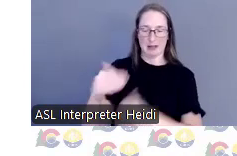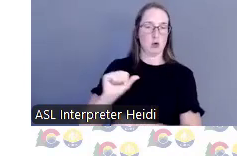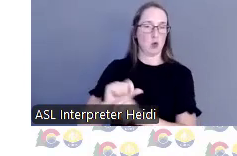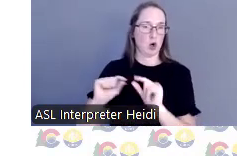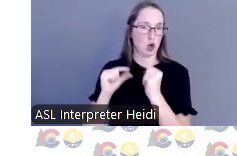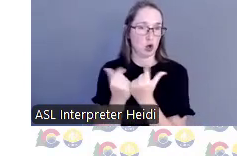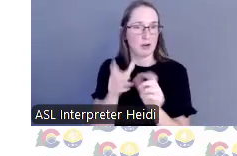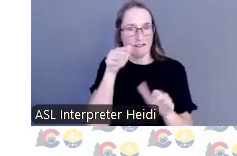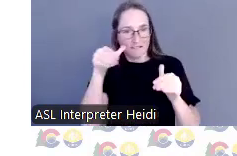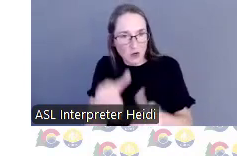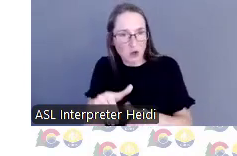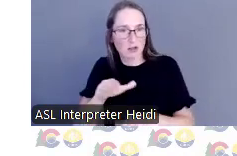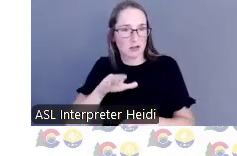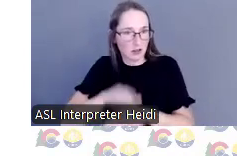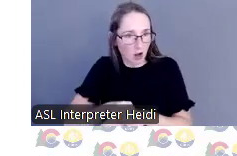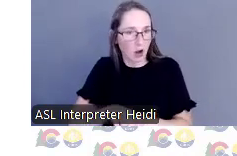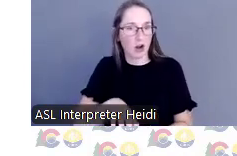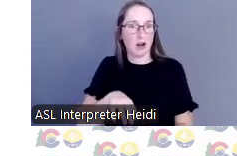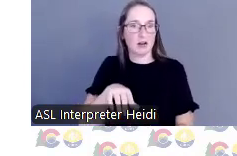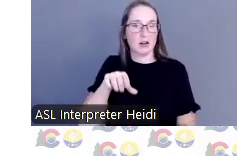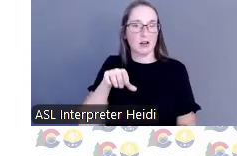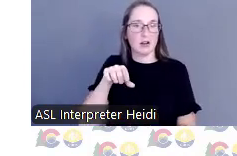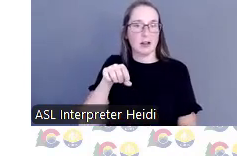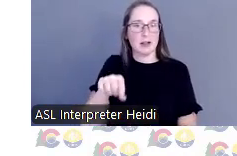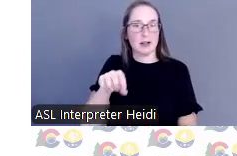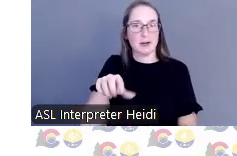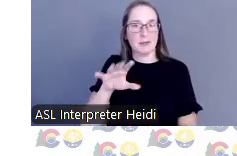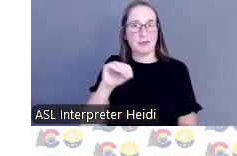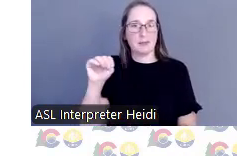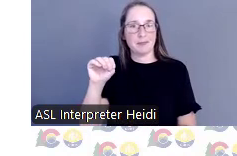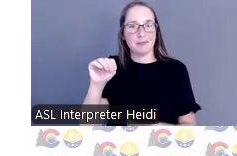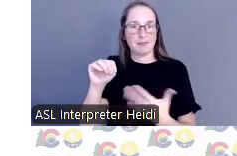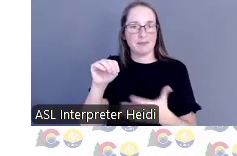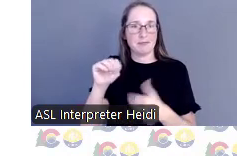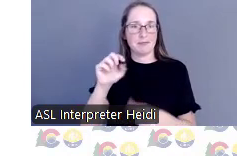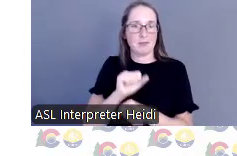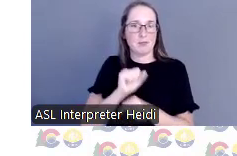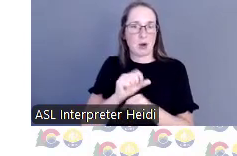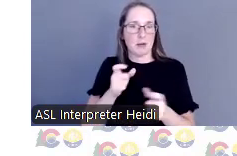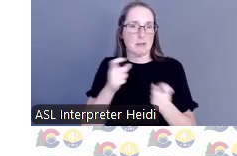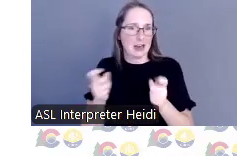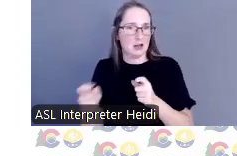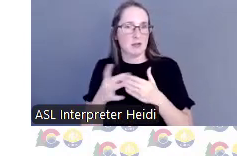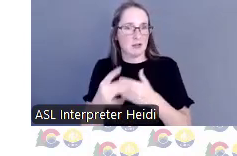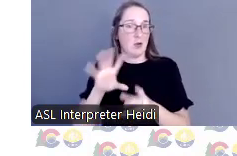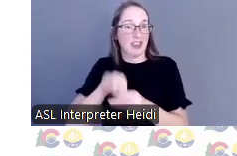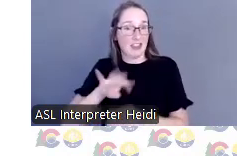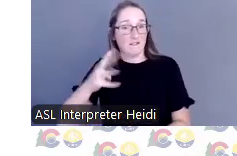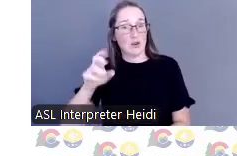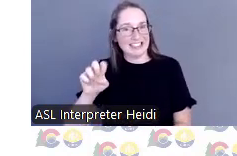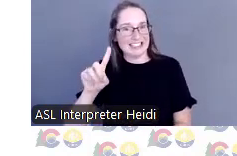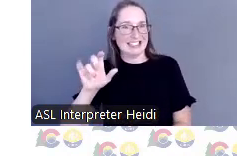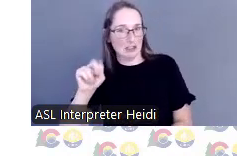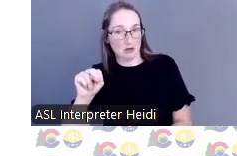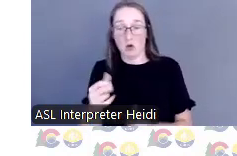time-limited work group that is focusing on this withdrawal management need within the 4th edition. And so right